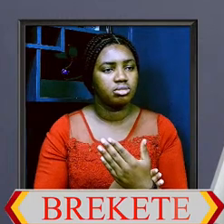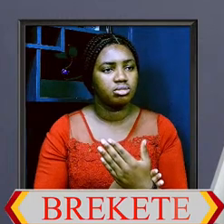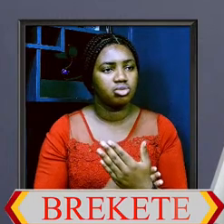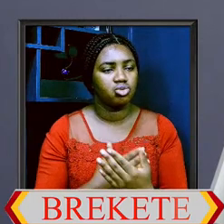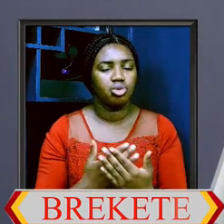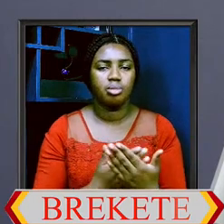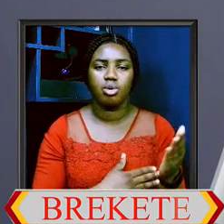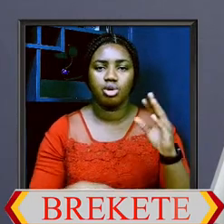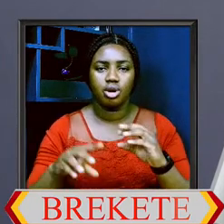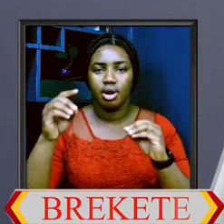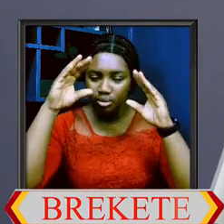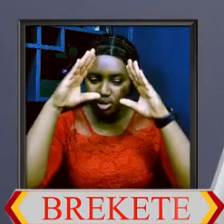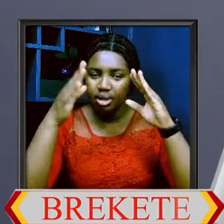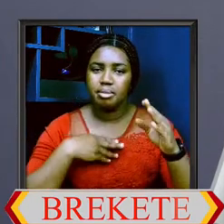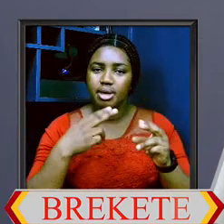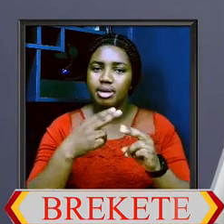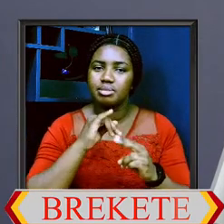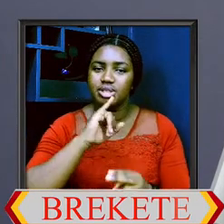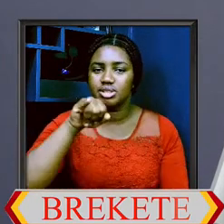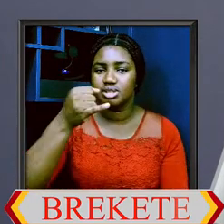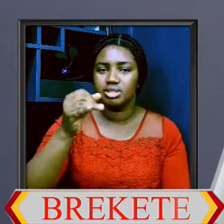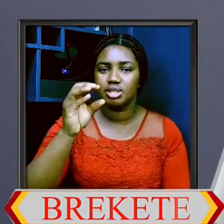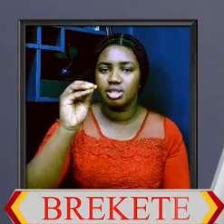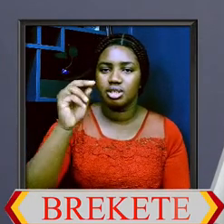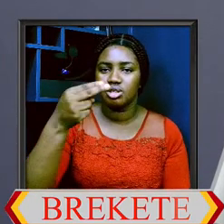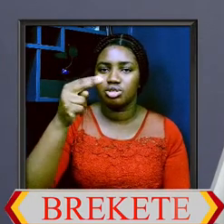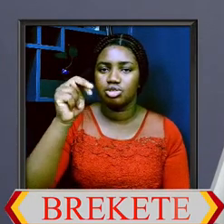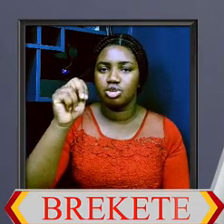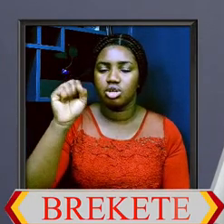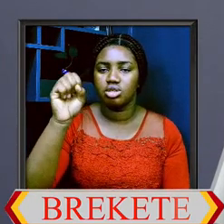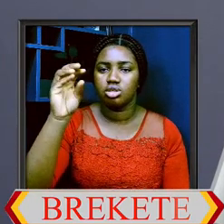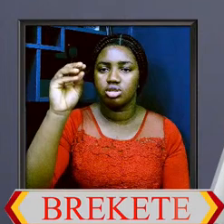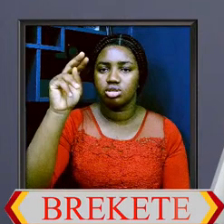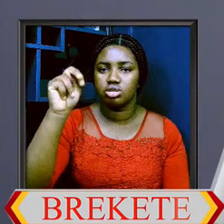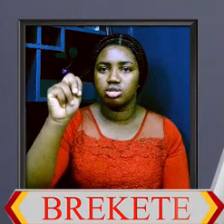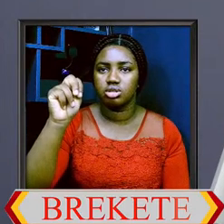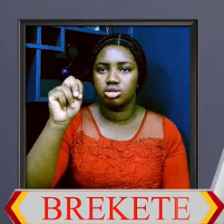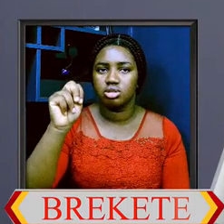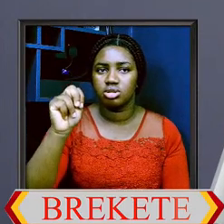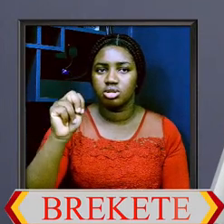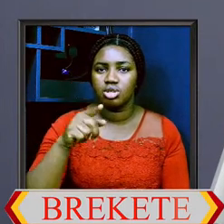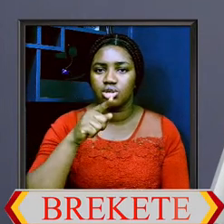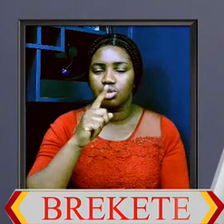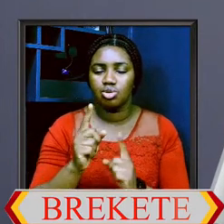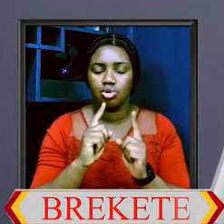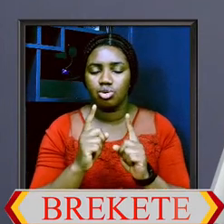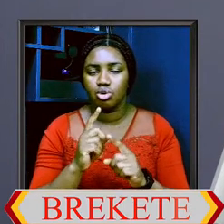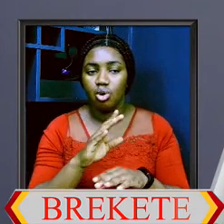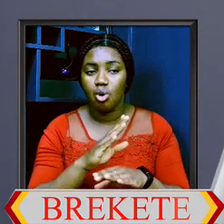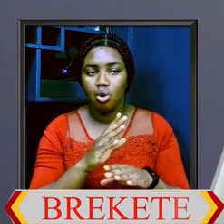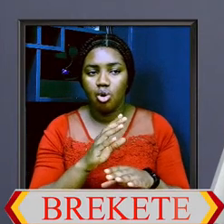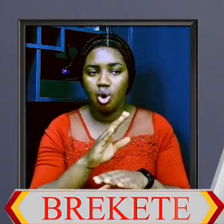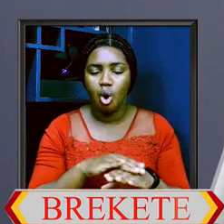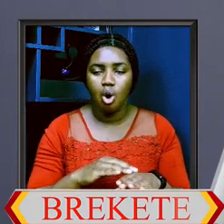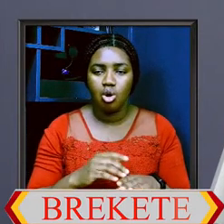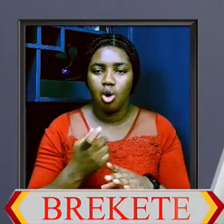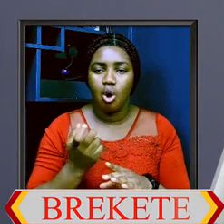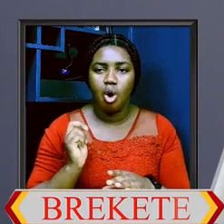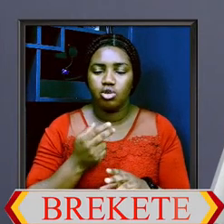Morning president my name is John Al you Deo from where